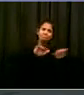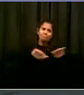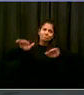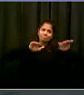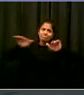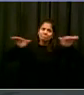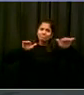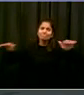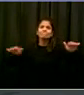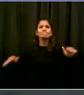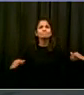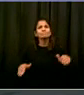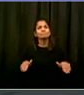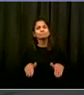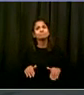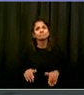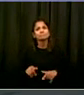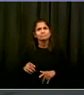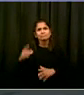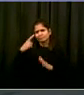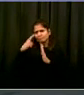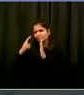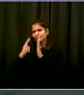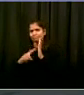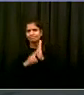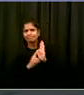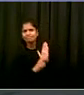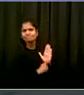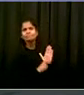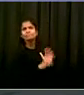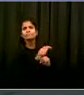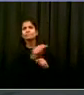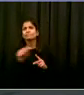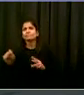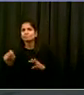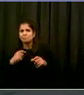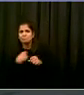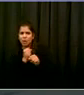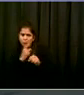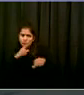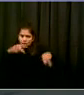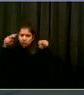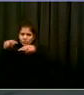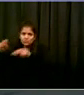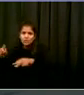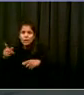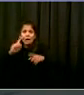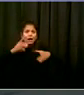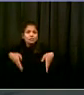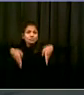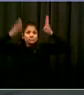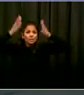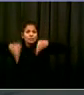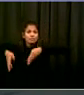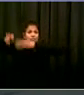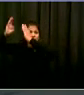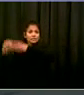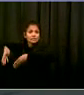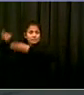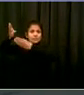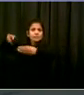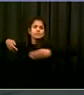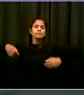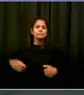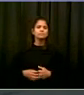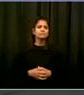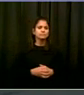of areas we need to reach. Obviously, a police department will be playing a crucial role here. And all of the closures